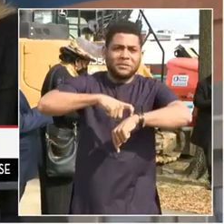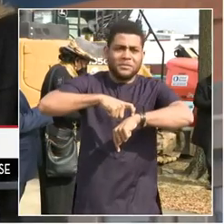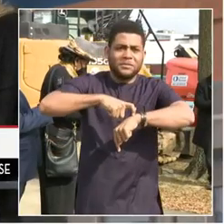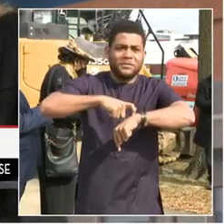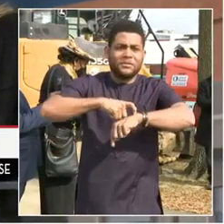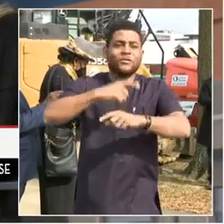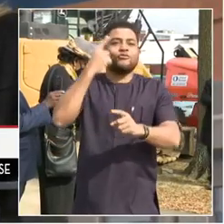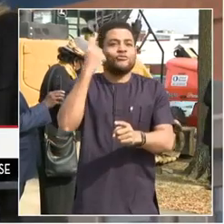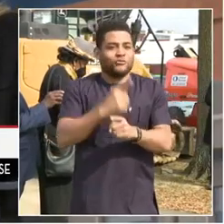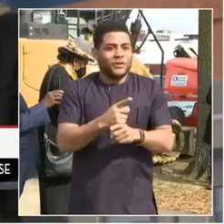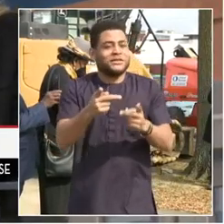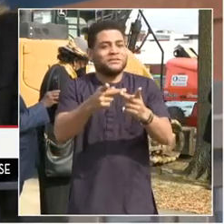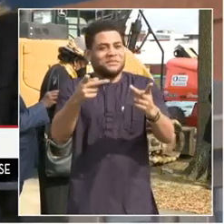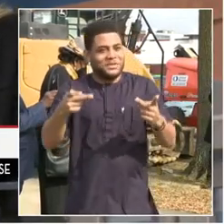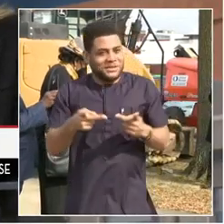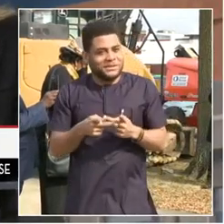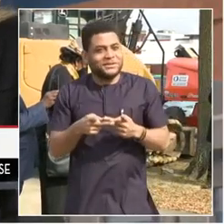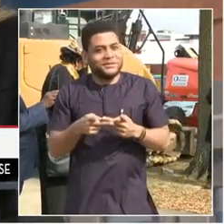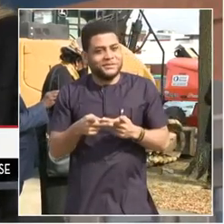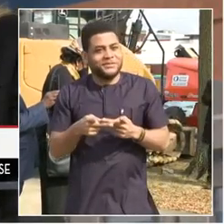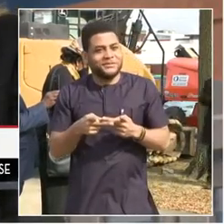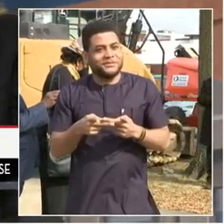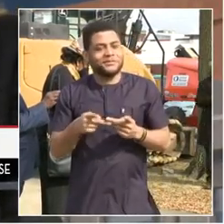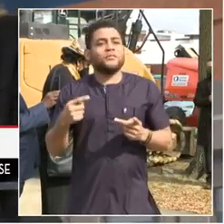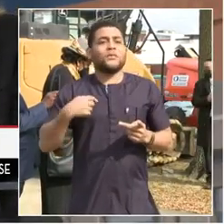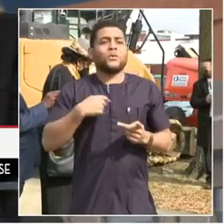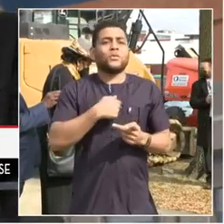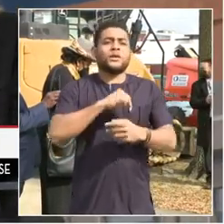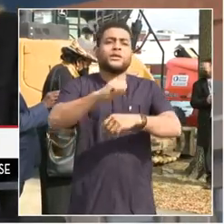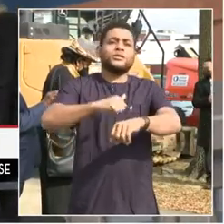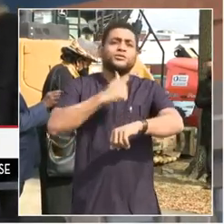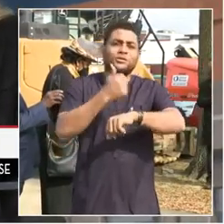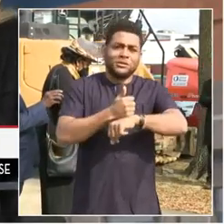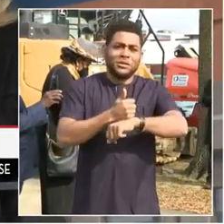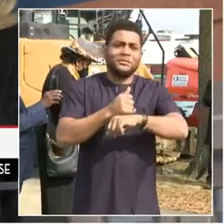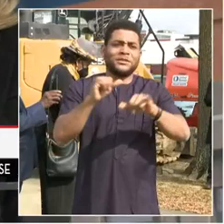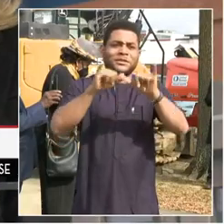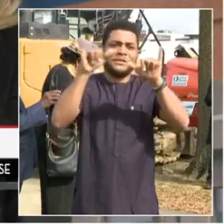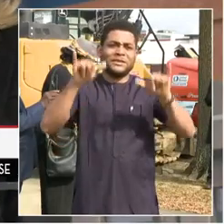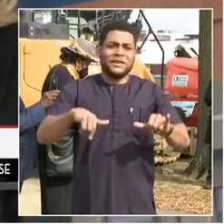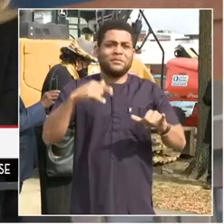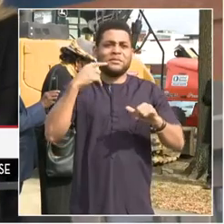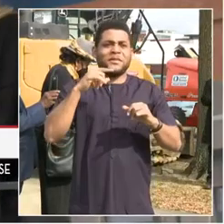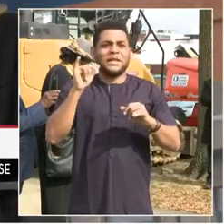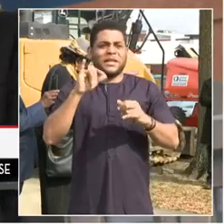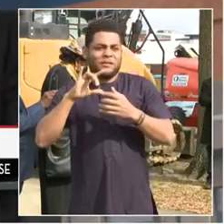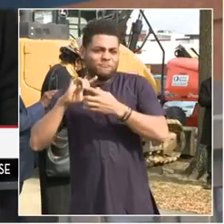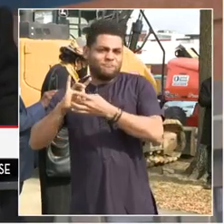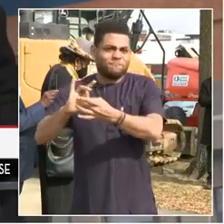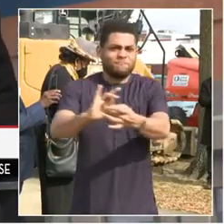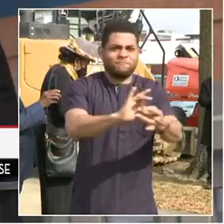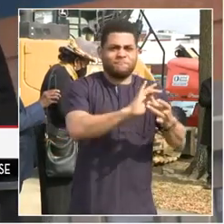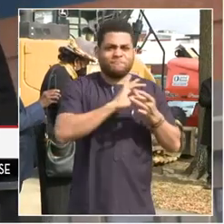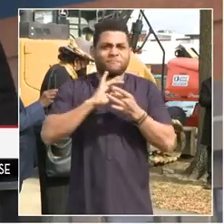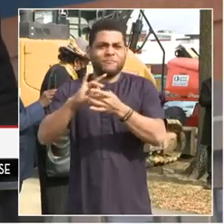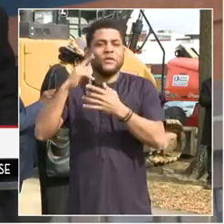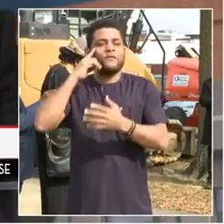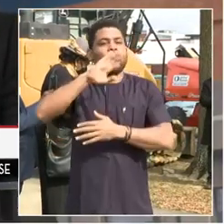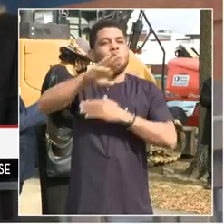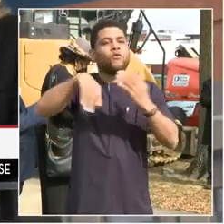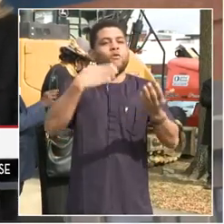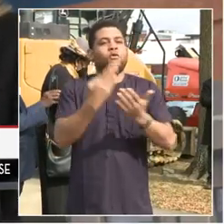and creating a streamlined system of care that is integrated, we will enhance the access to health